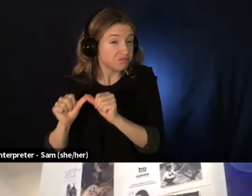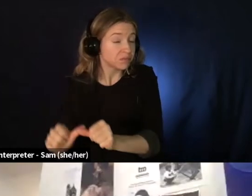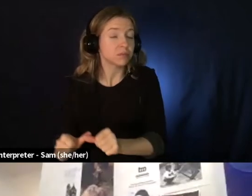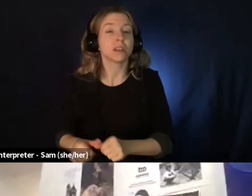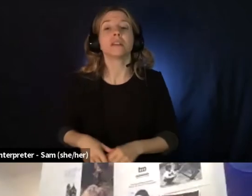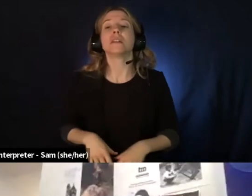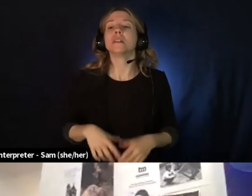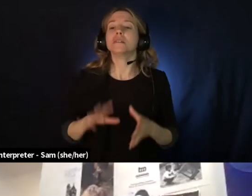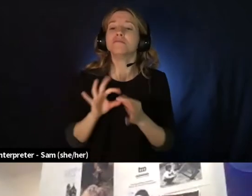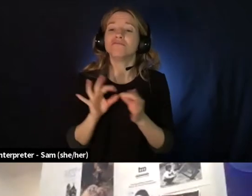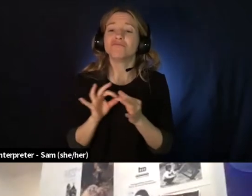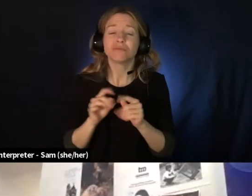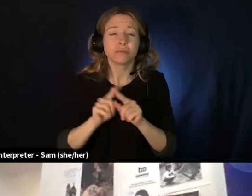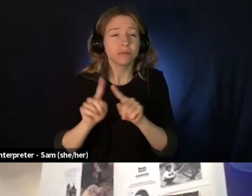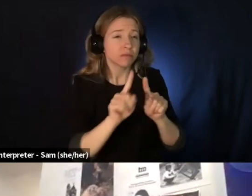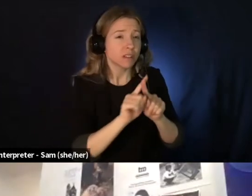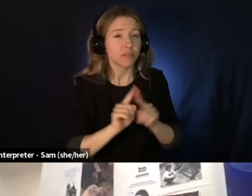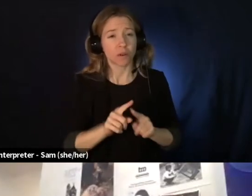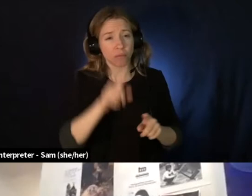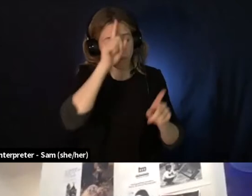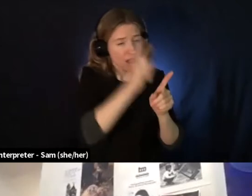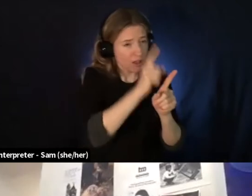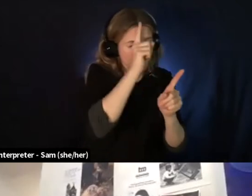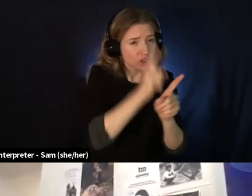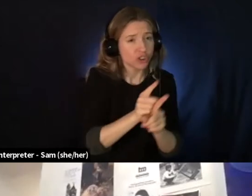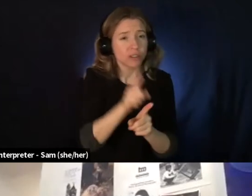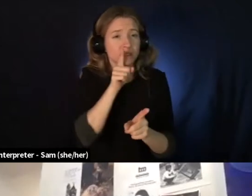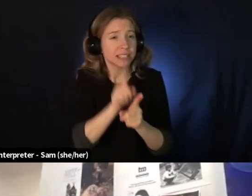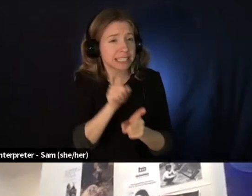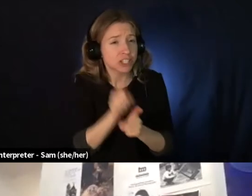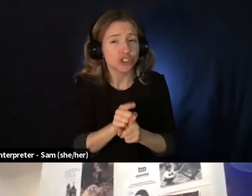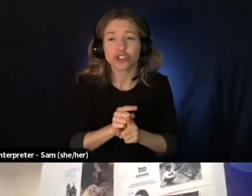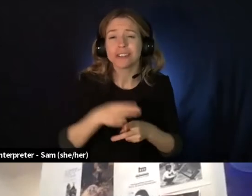of our different brothers and sisters by name,